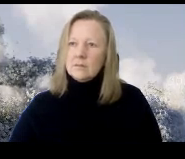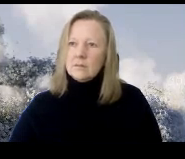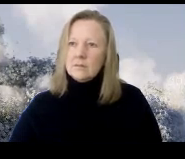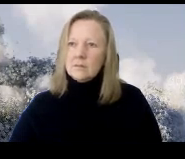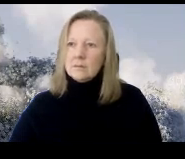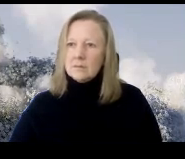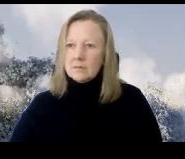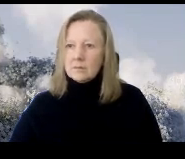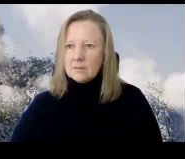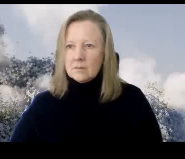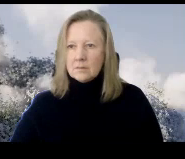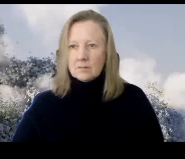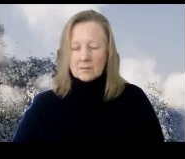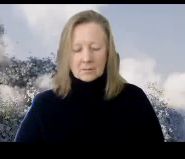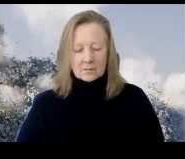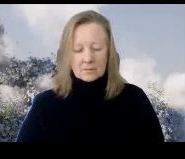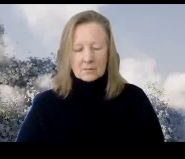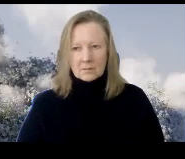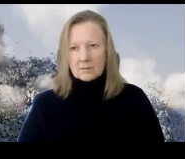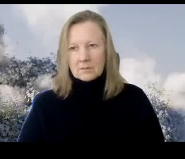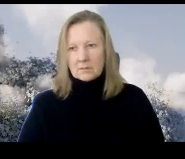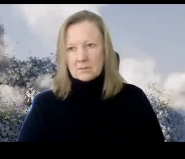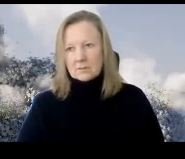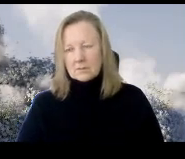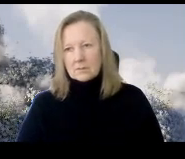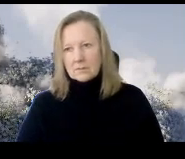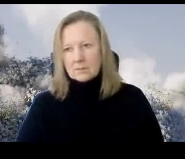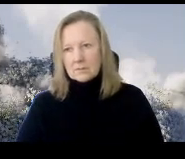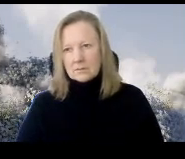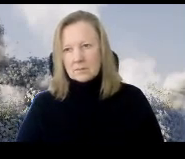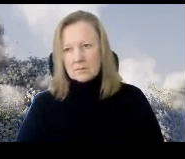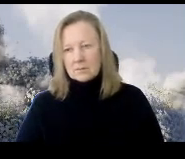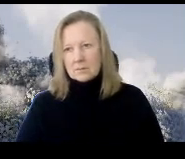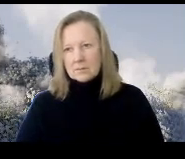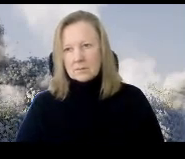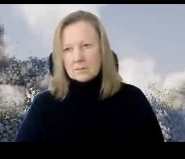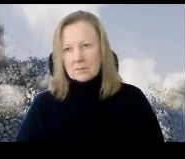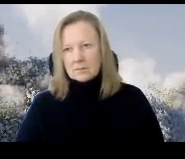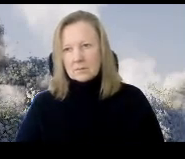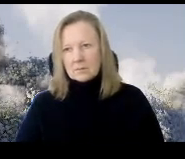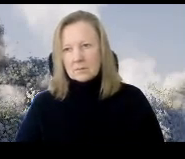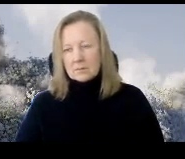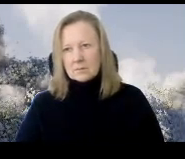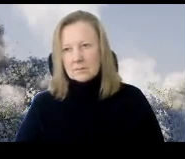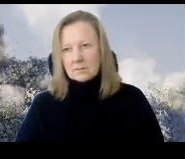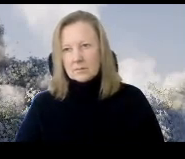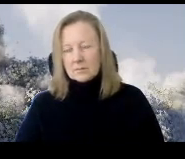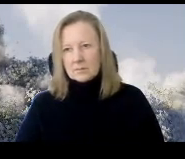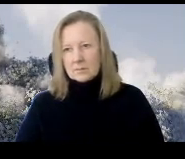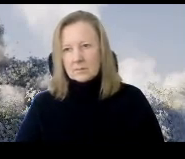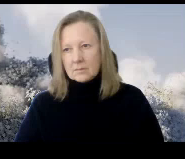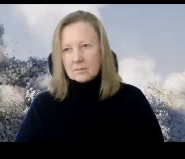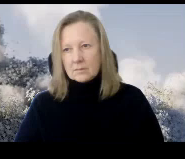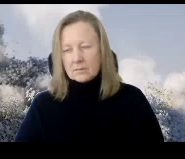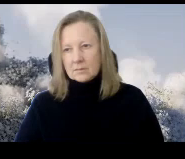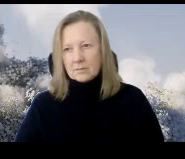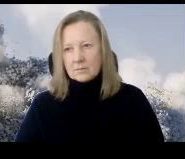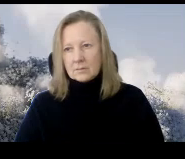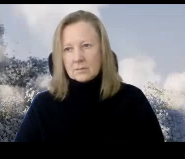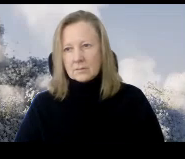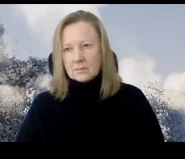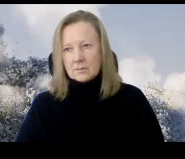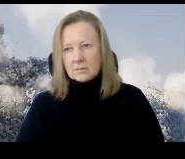you need to choose carefully. So this is kind of limited to selecting only 30 questions. So you have to make sure that you're choosing the most